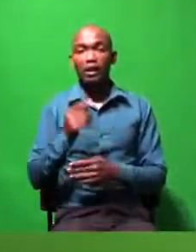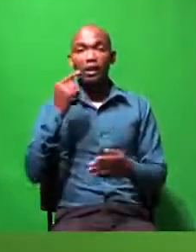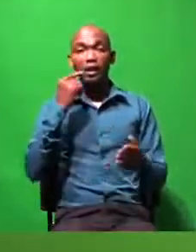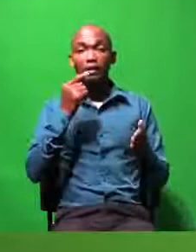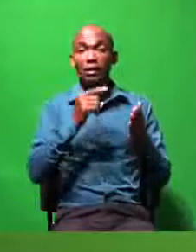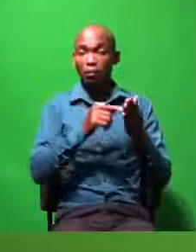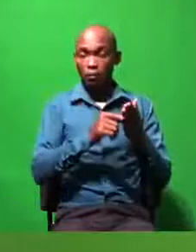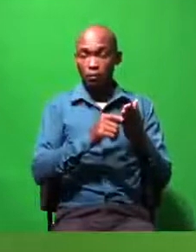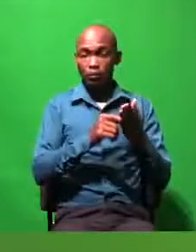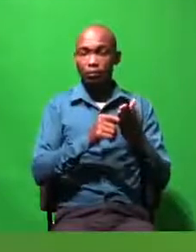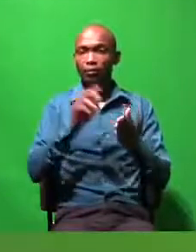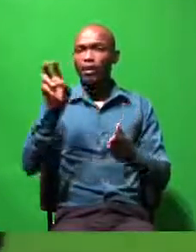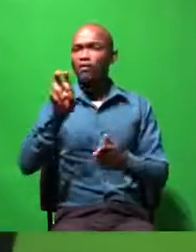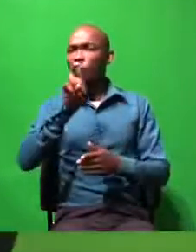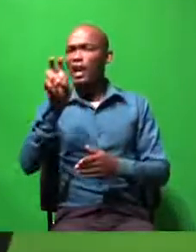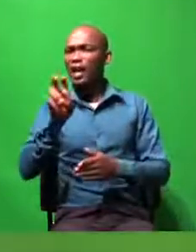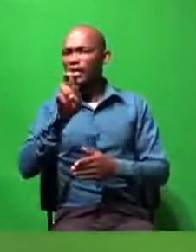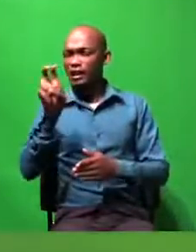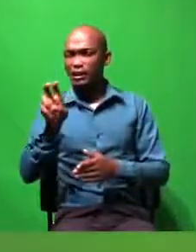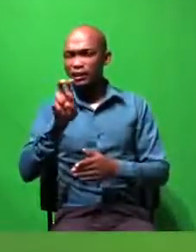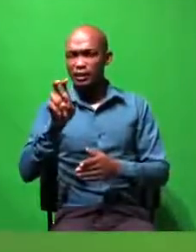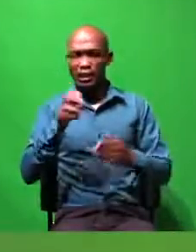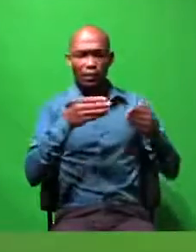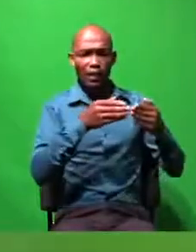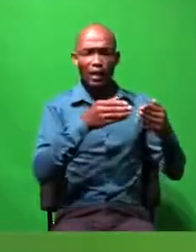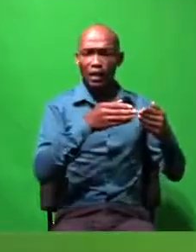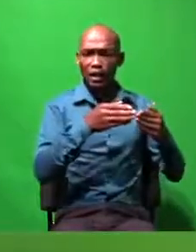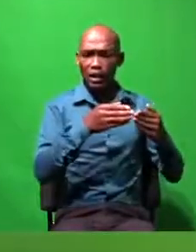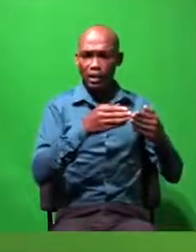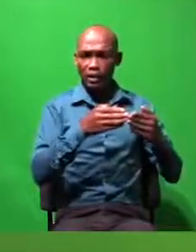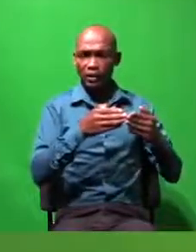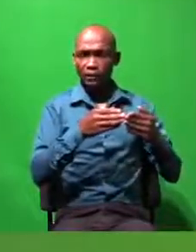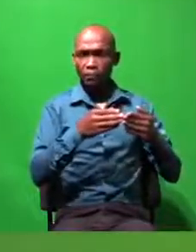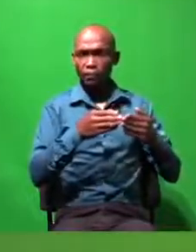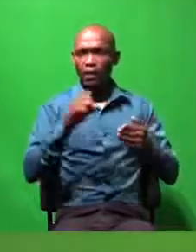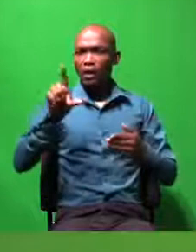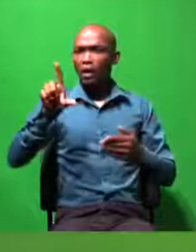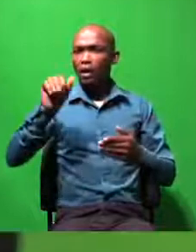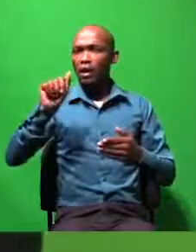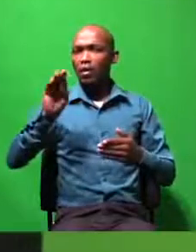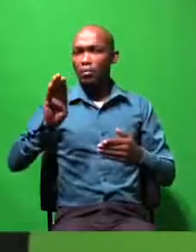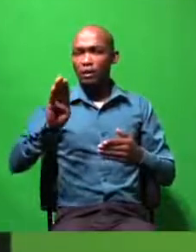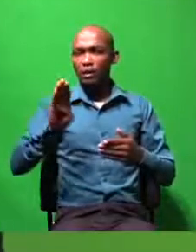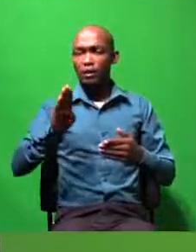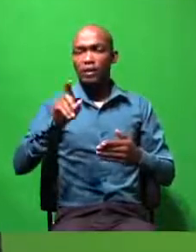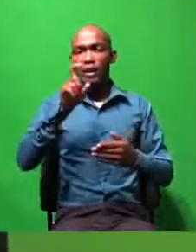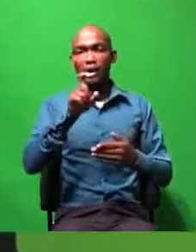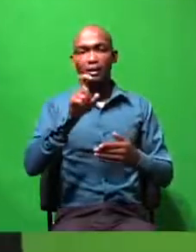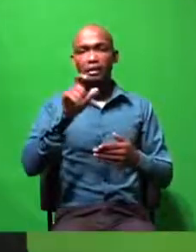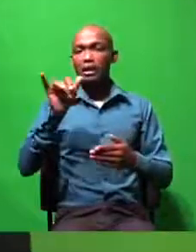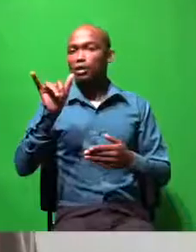example, find the angles labeled X and Y.